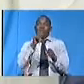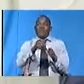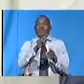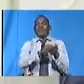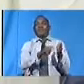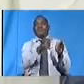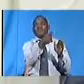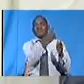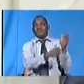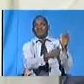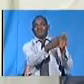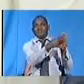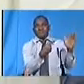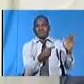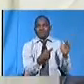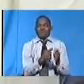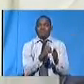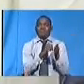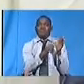Now,